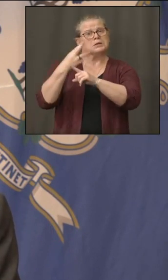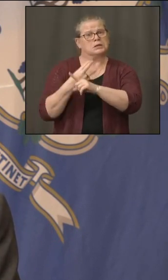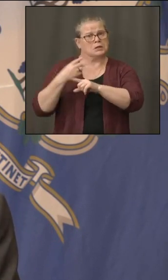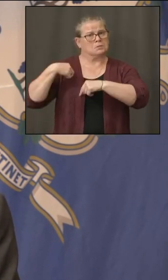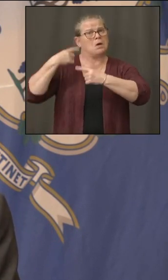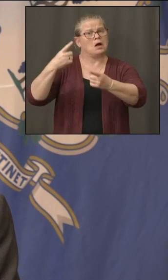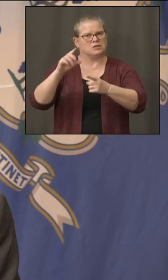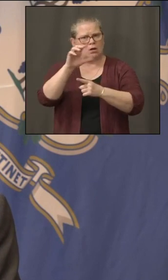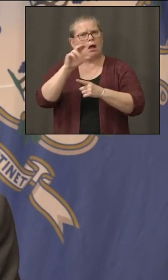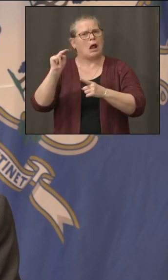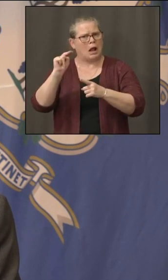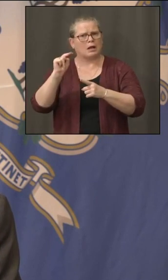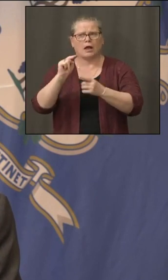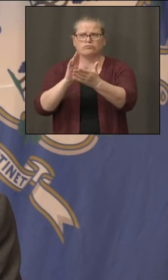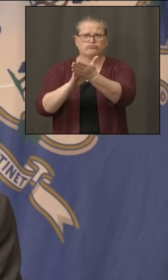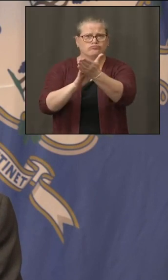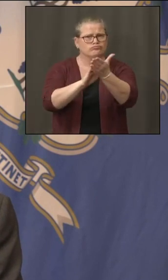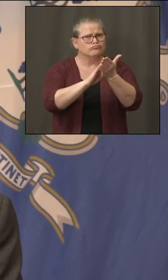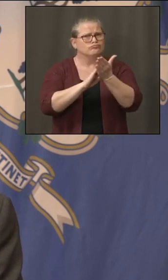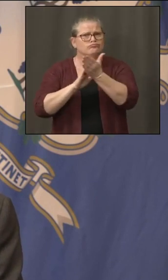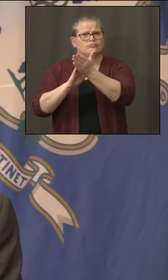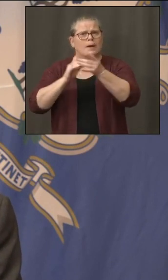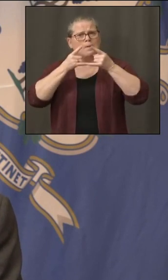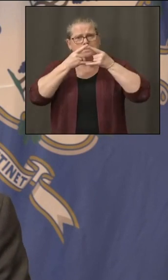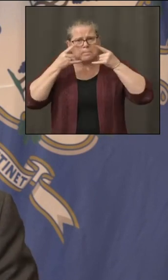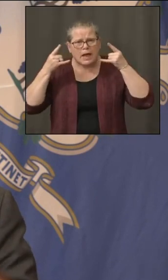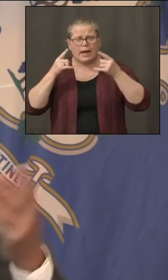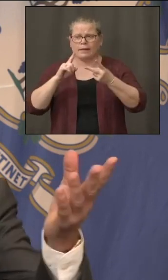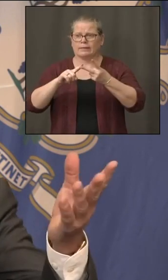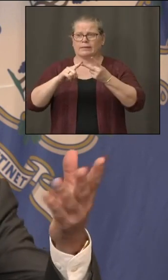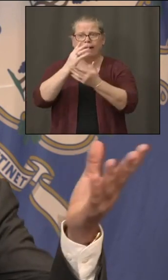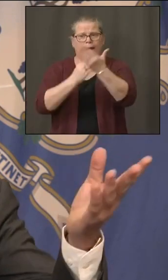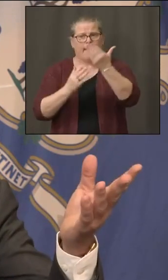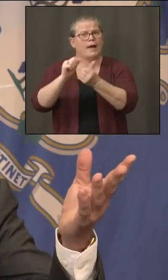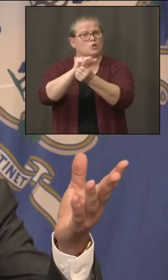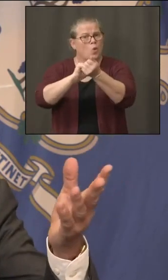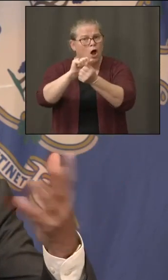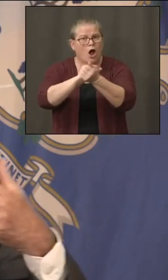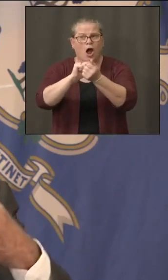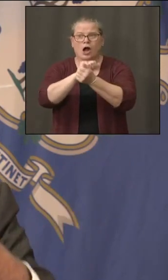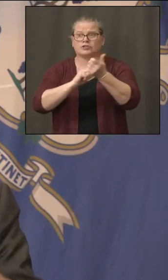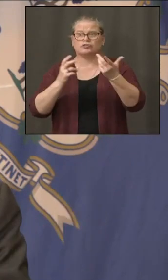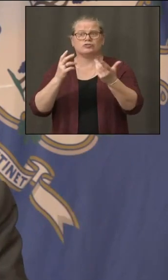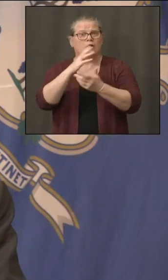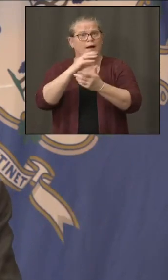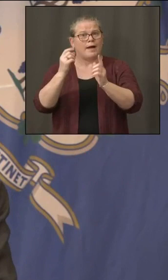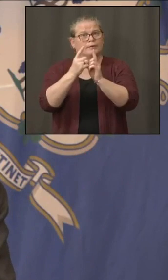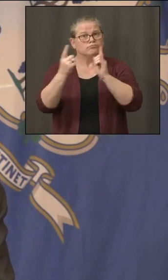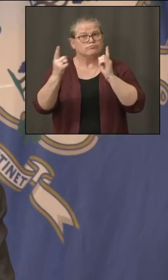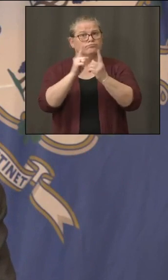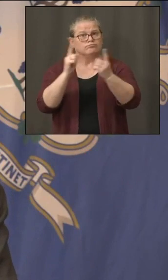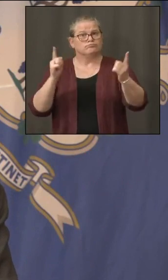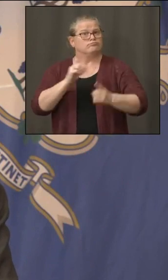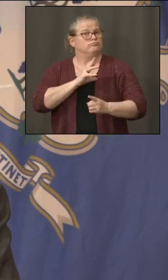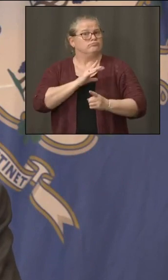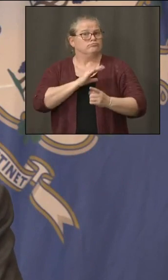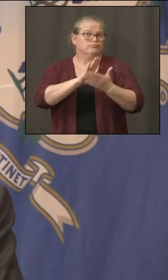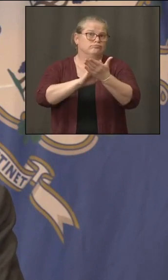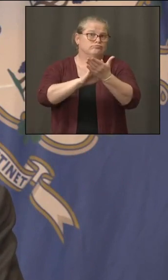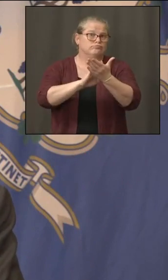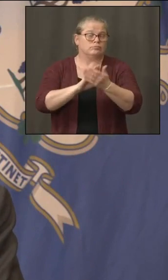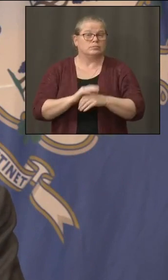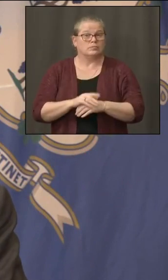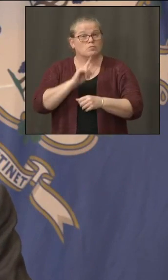distancing, the things that make a difference. But I can't promise you, look, Boston has an infection rate that's 3 times ours. Providence is